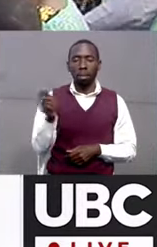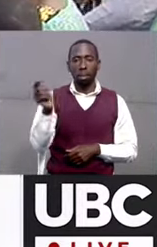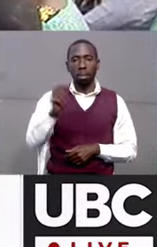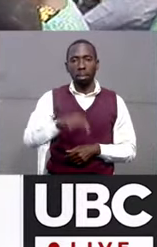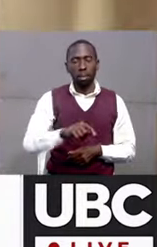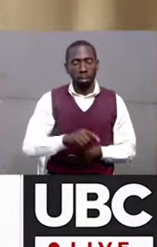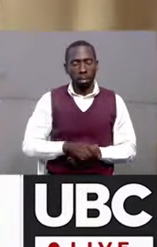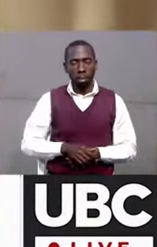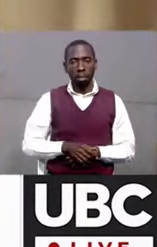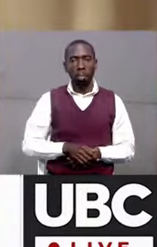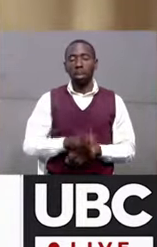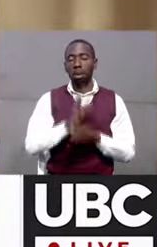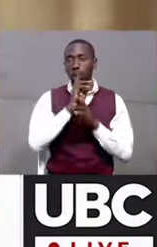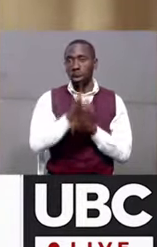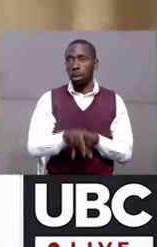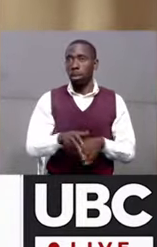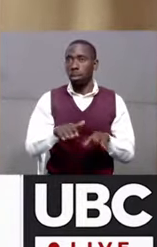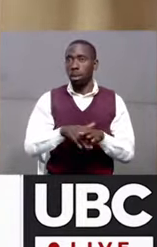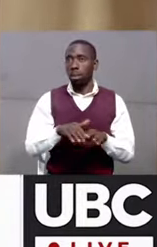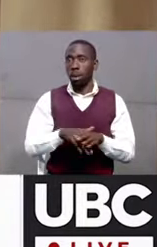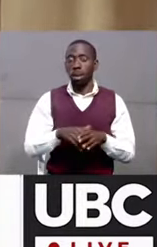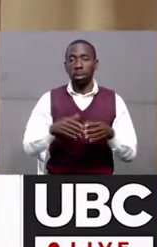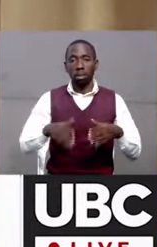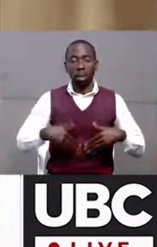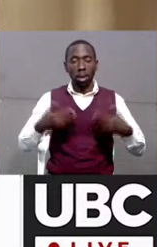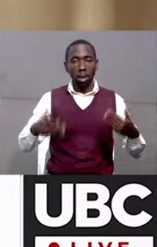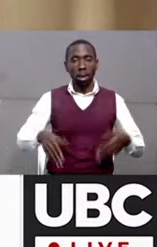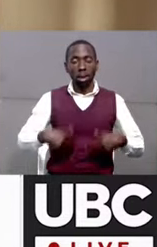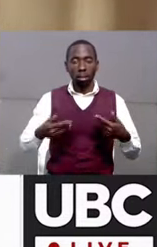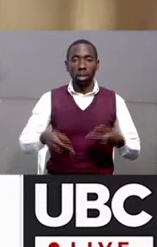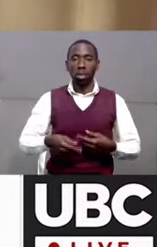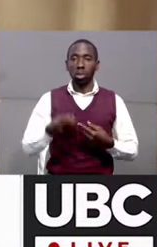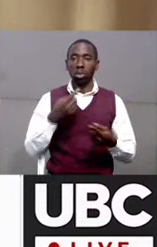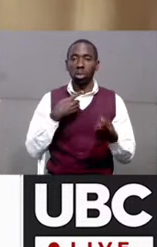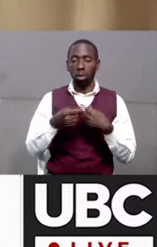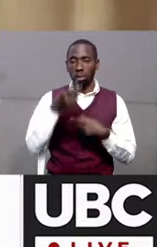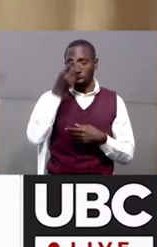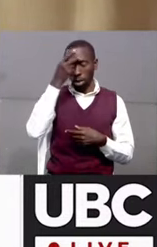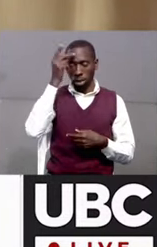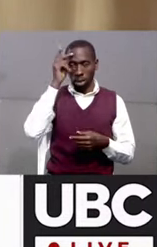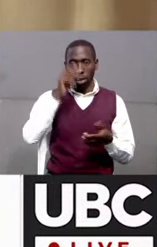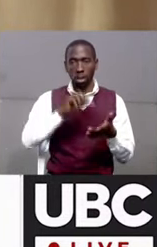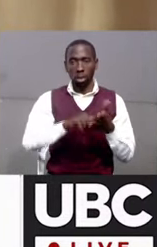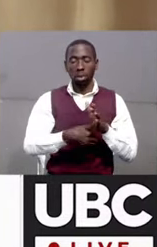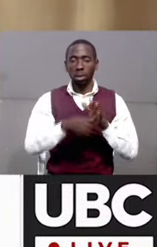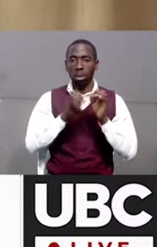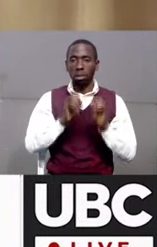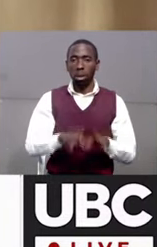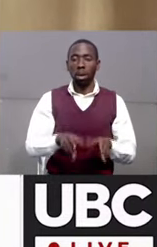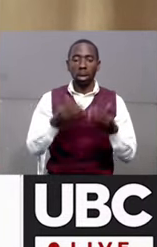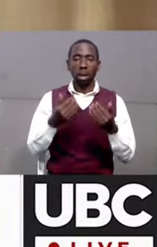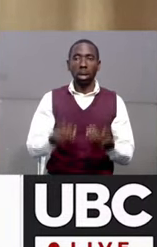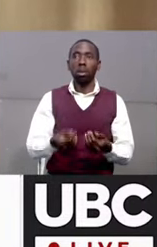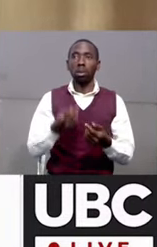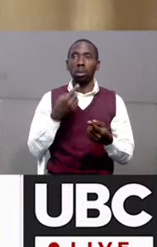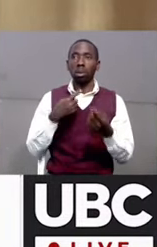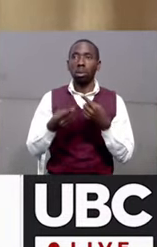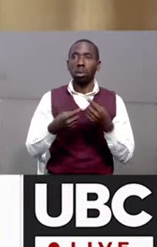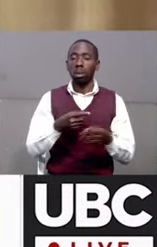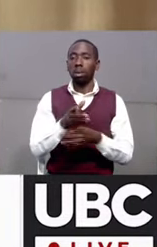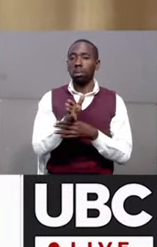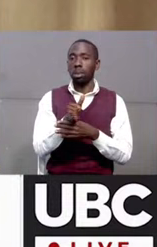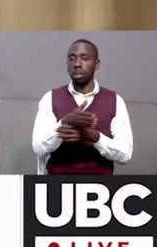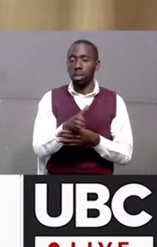Honorable members, I am happy you're now talking about policy issues. And now you have ministerial